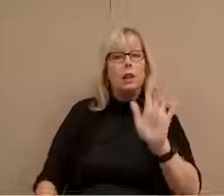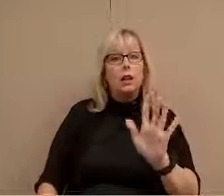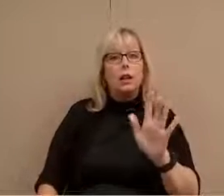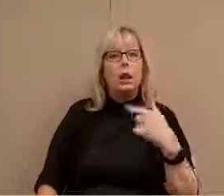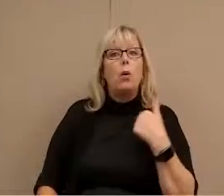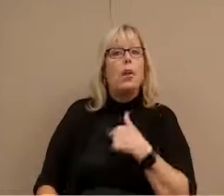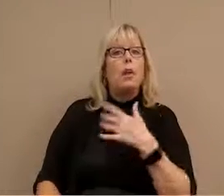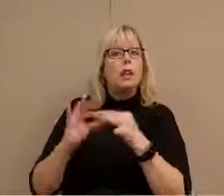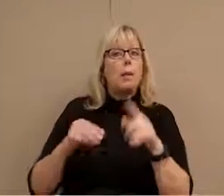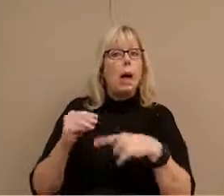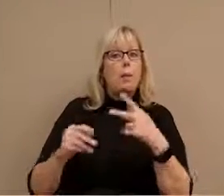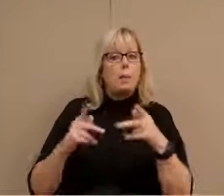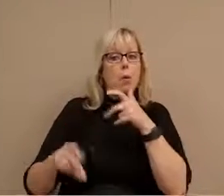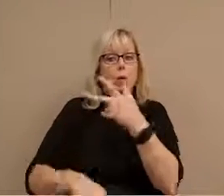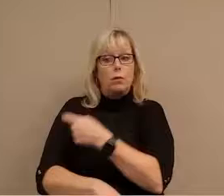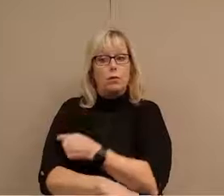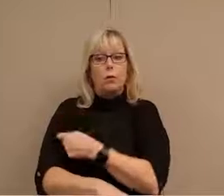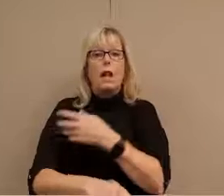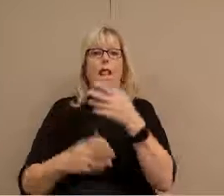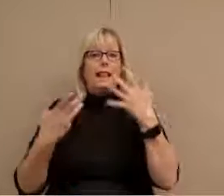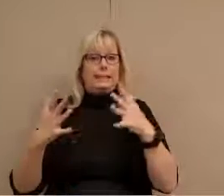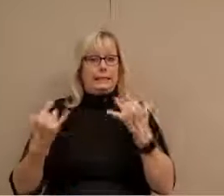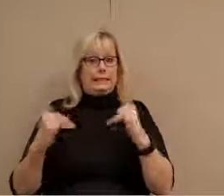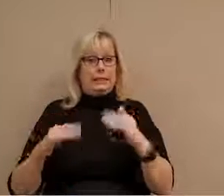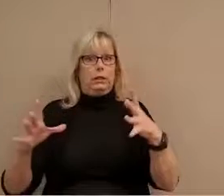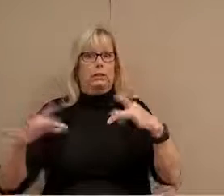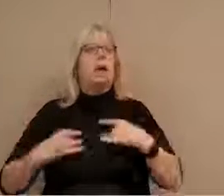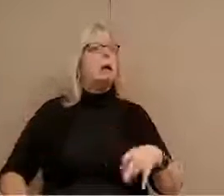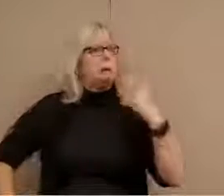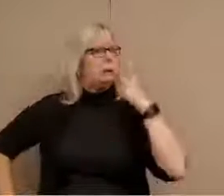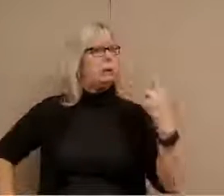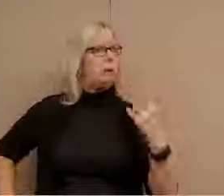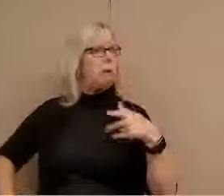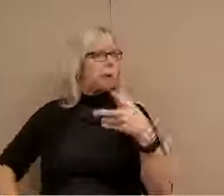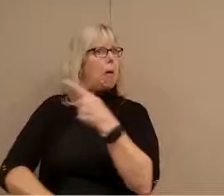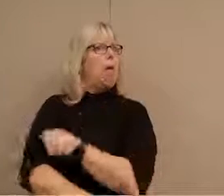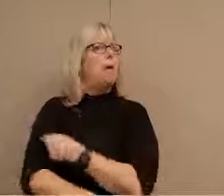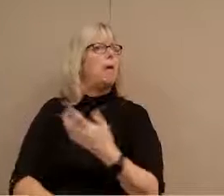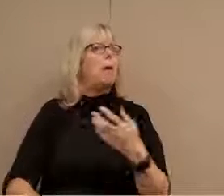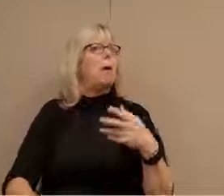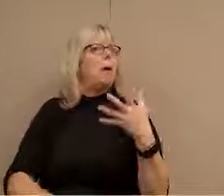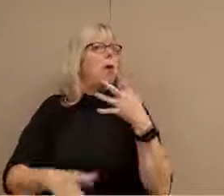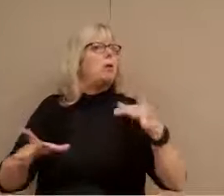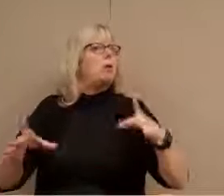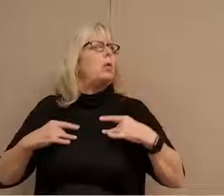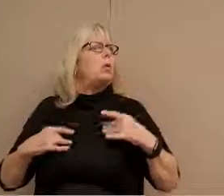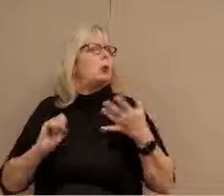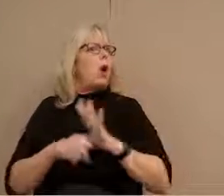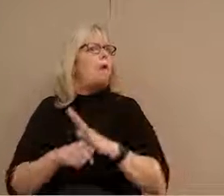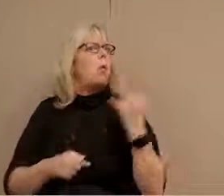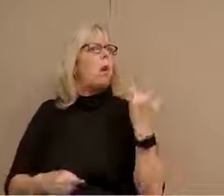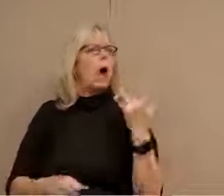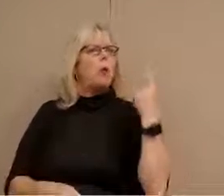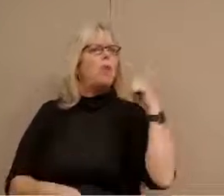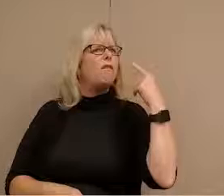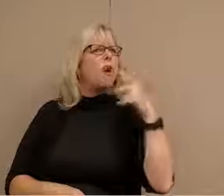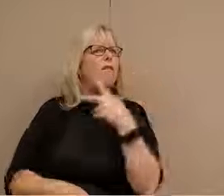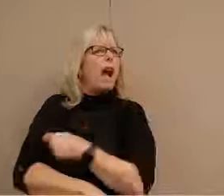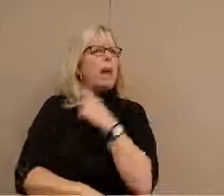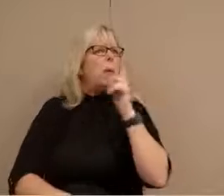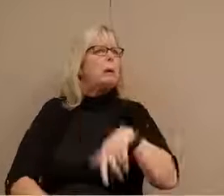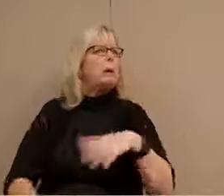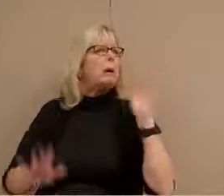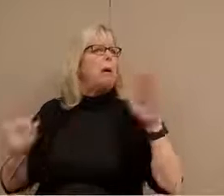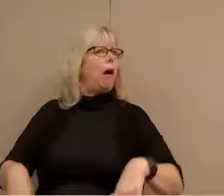like to talk about breakthrough cases, and I think people like to say, see, why bother? Why bother getting vaccinated? Look at that, someone got COVID even though